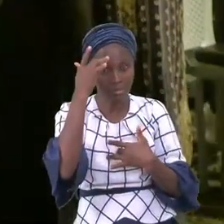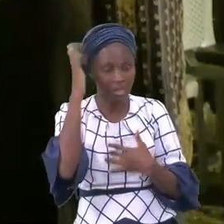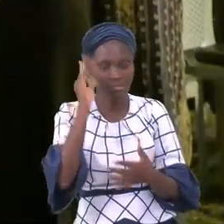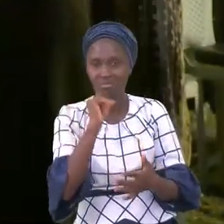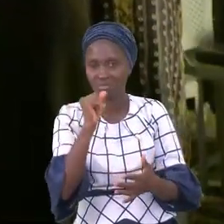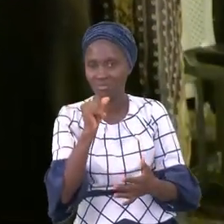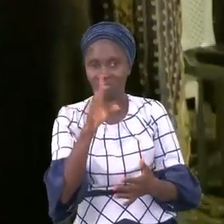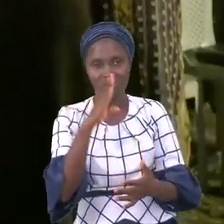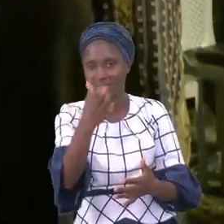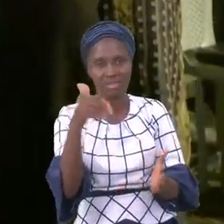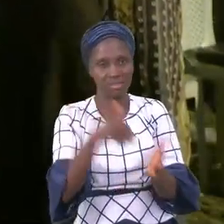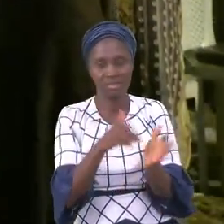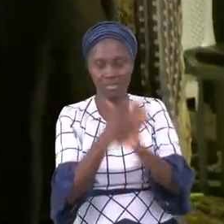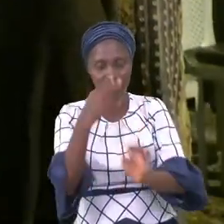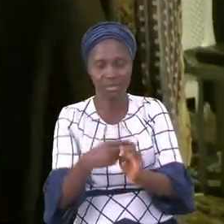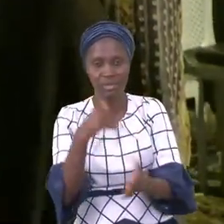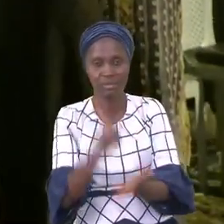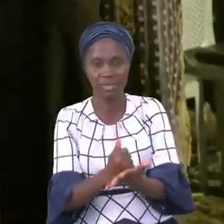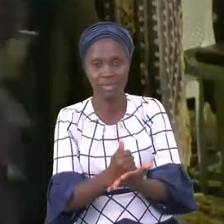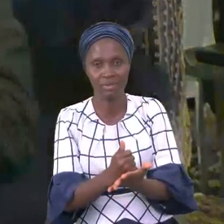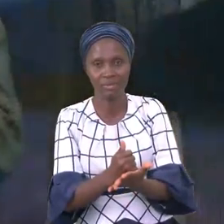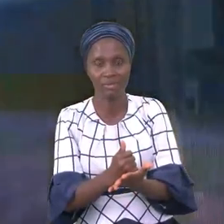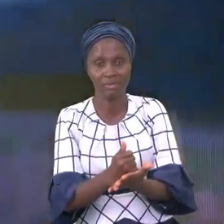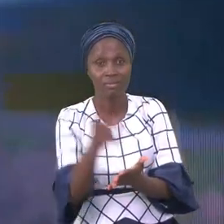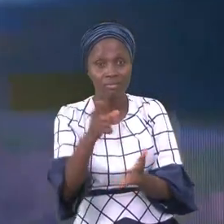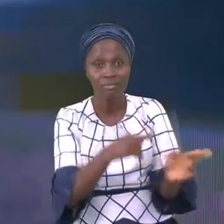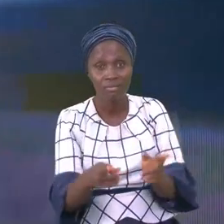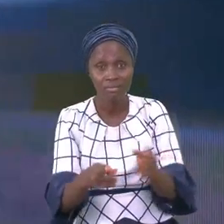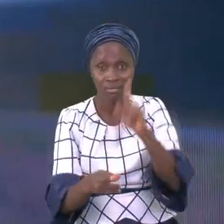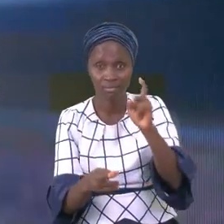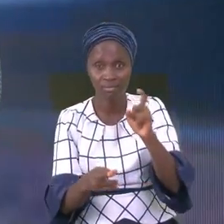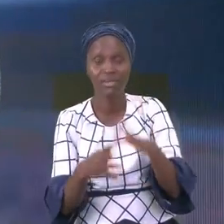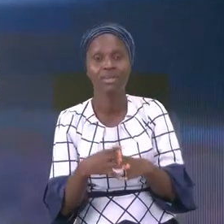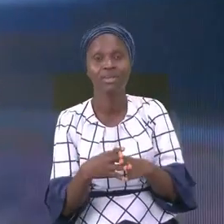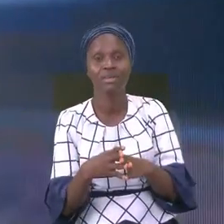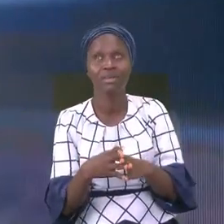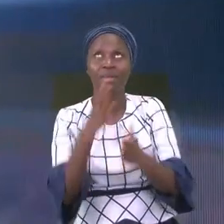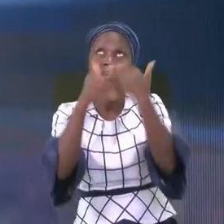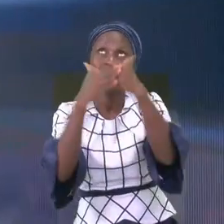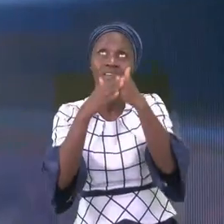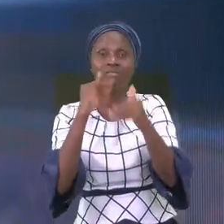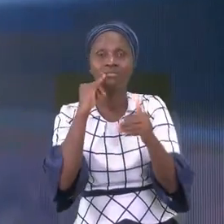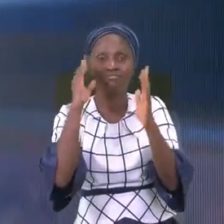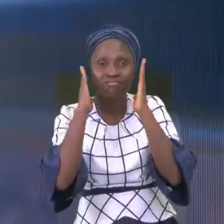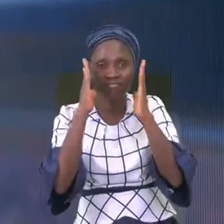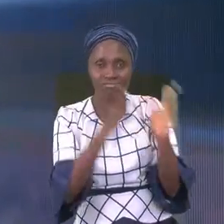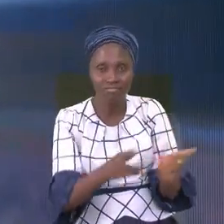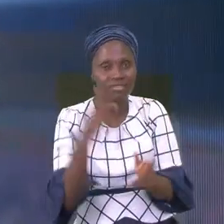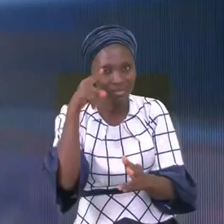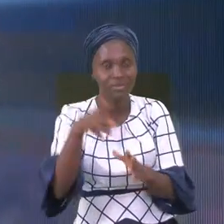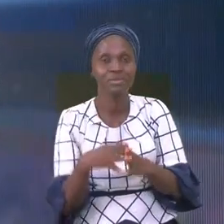Amen. Are you ready? Amen. Heaven is ready for you. Raise up that hand and lay the other hand where you have the